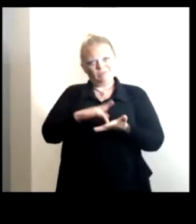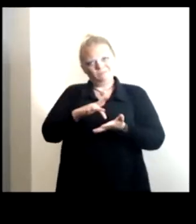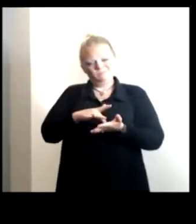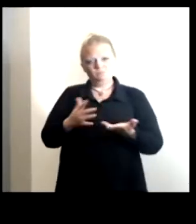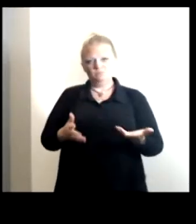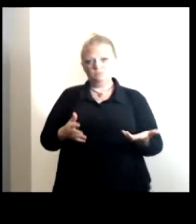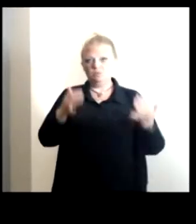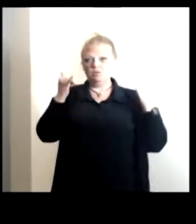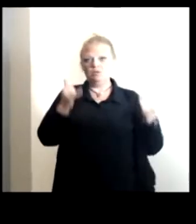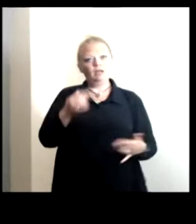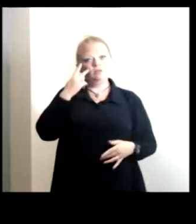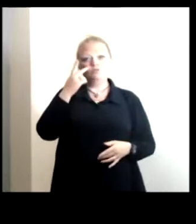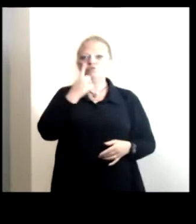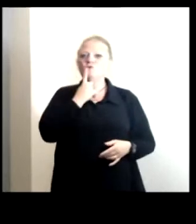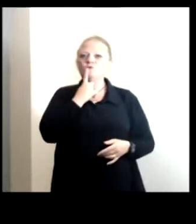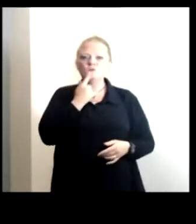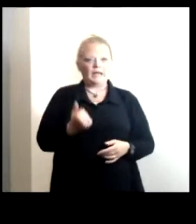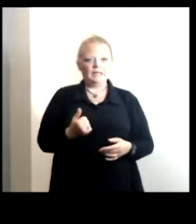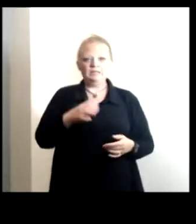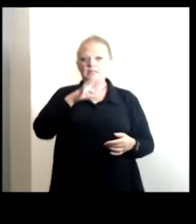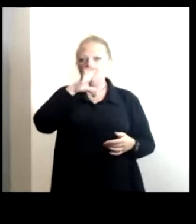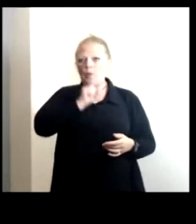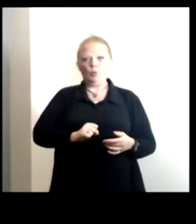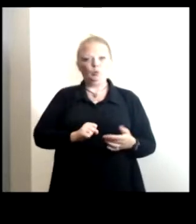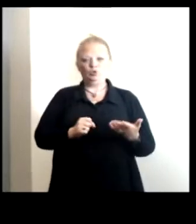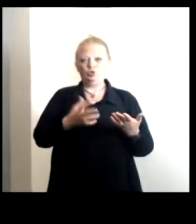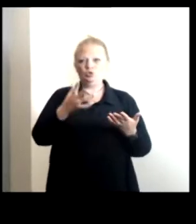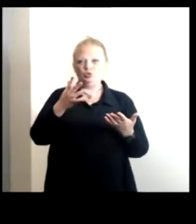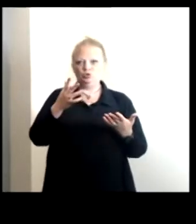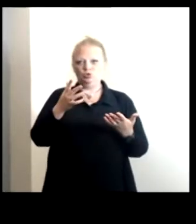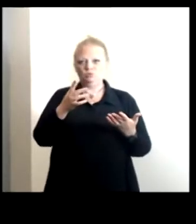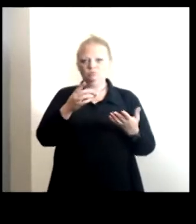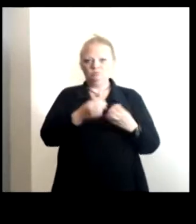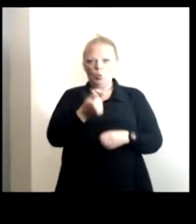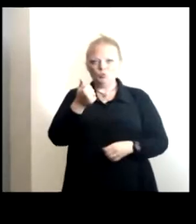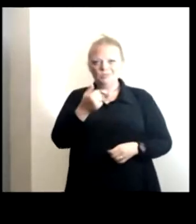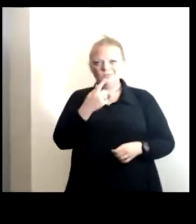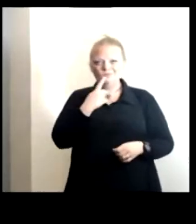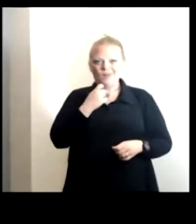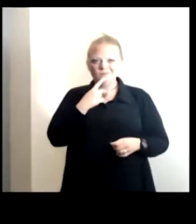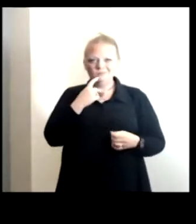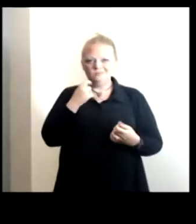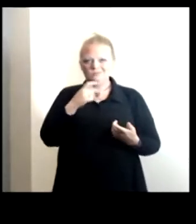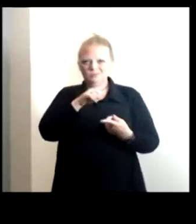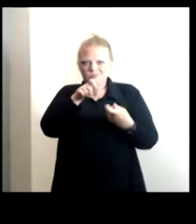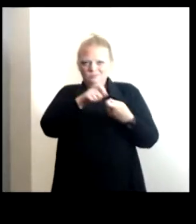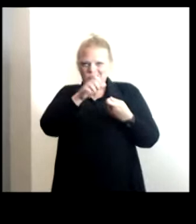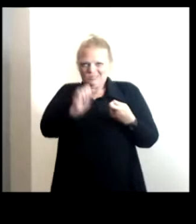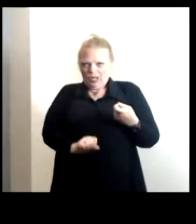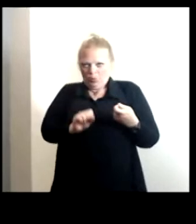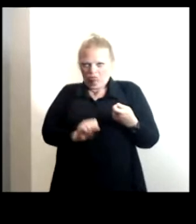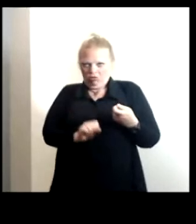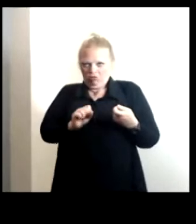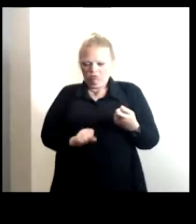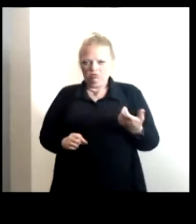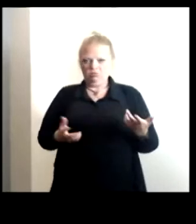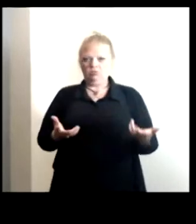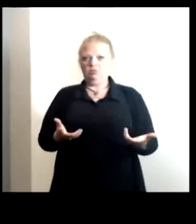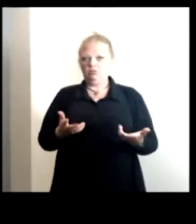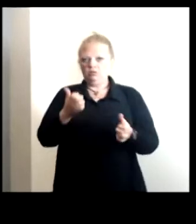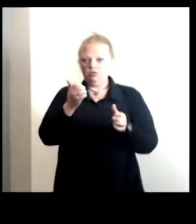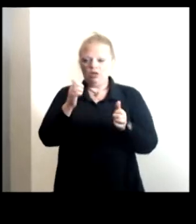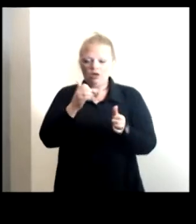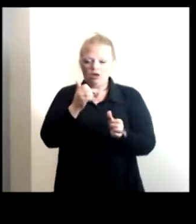then you see those reds and oranges, primarily reds, especially in the South, in which